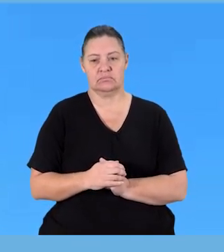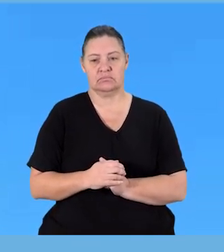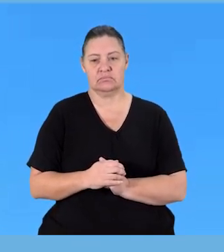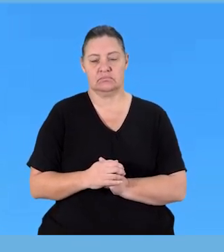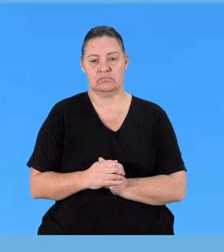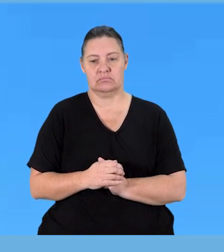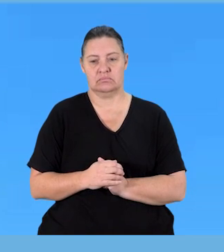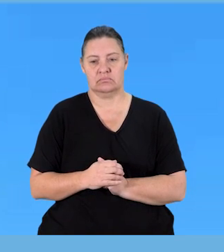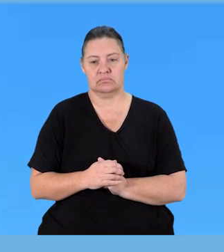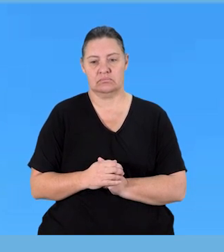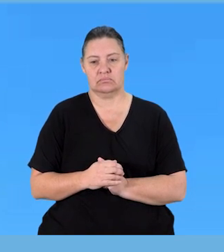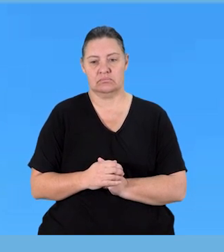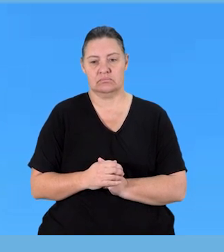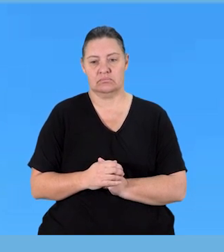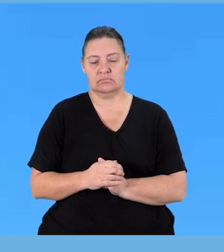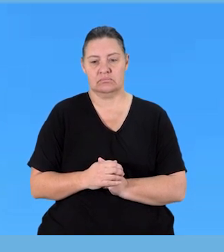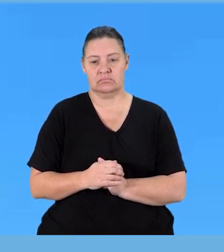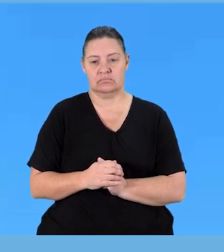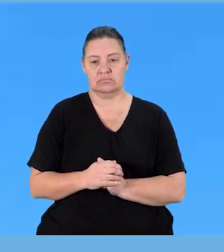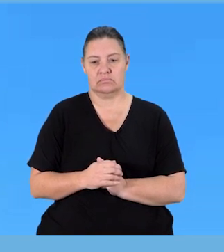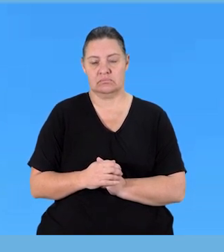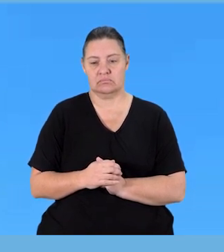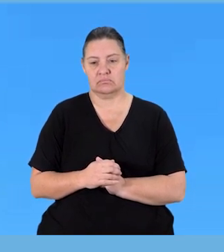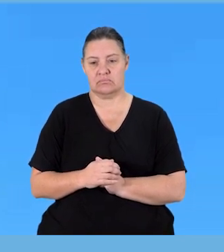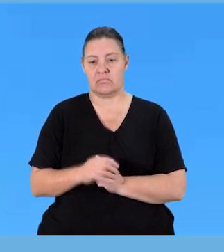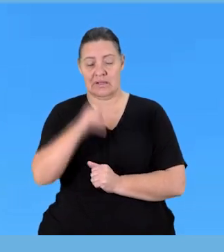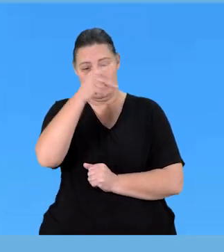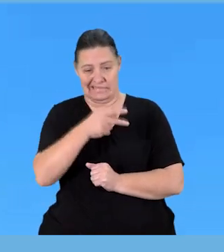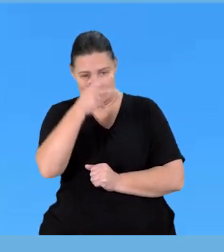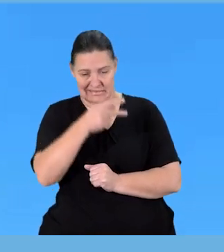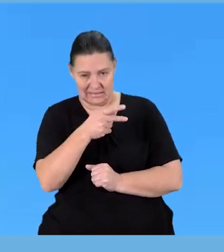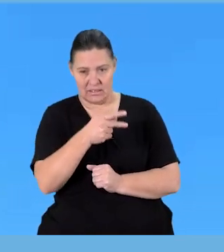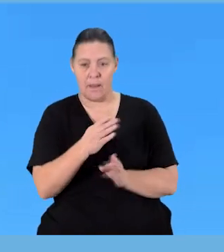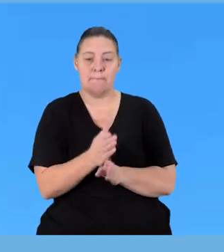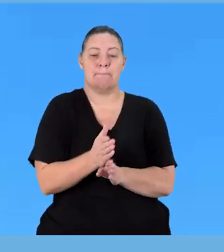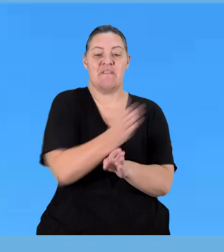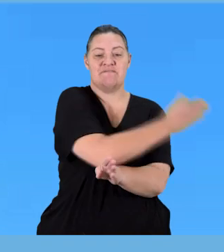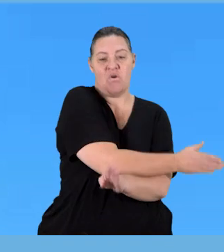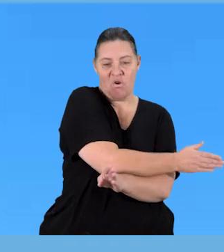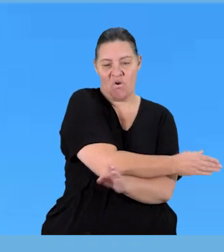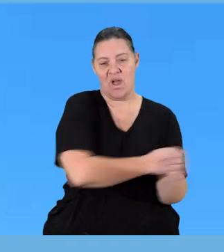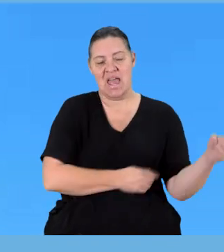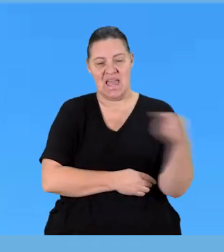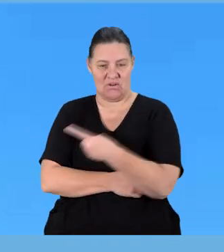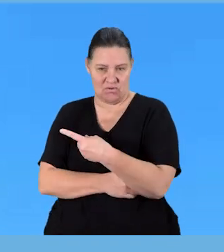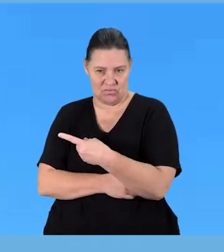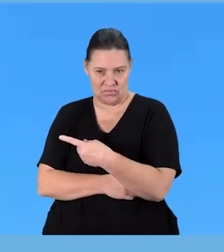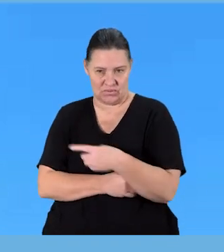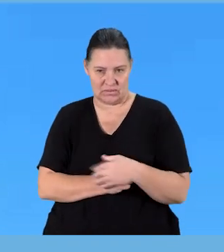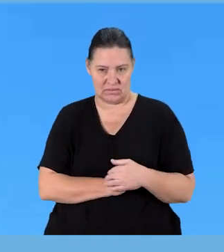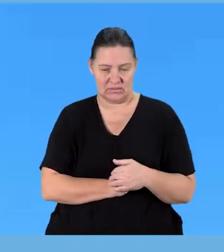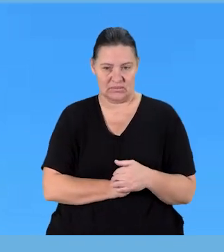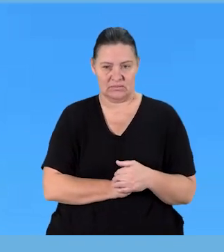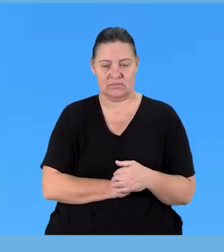2. We also have CO2 because those are written before the arrow or on the left-hand side of